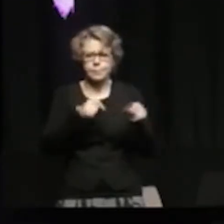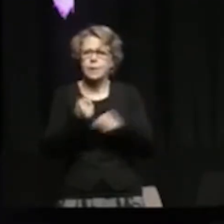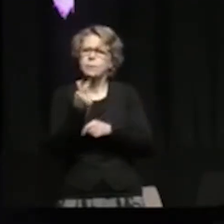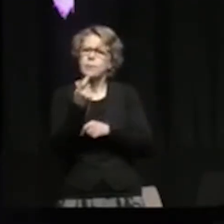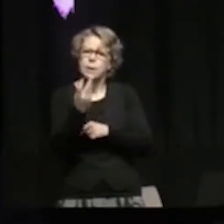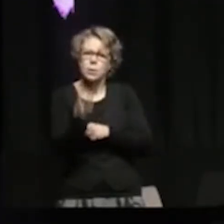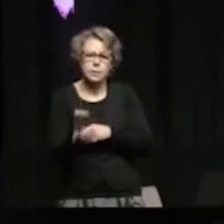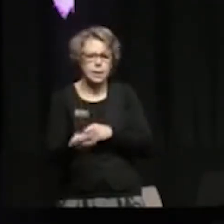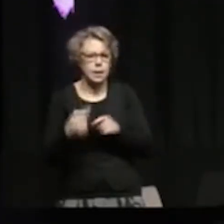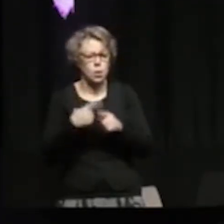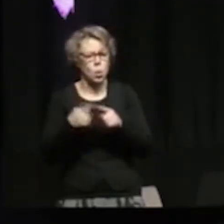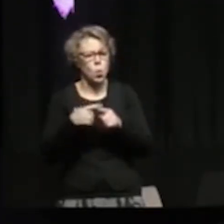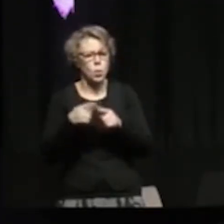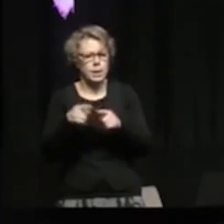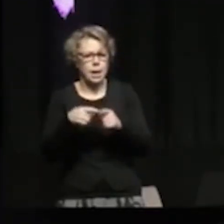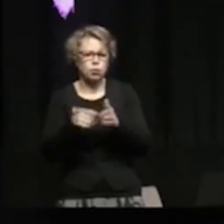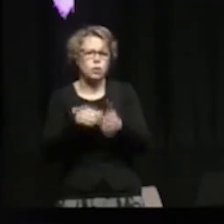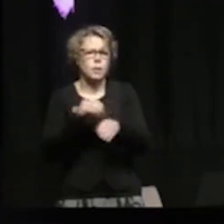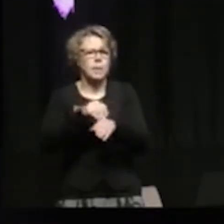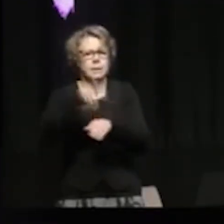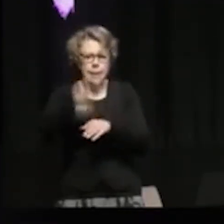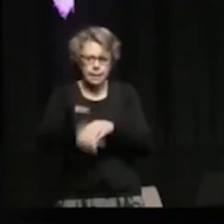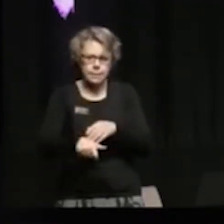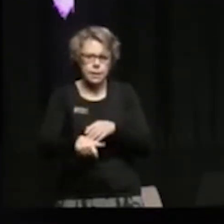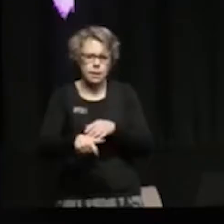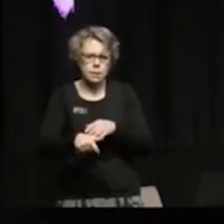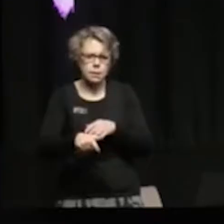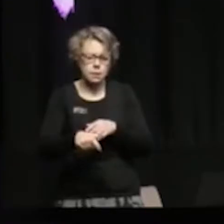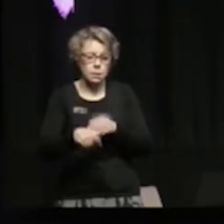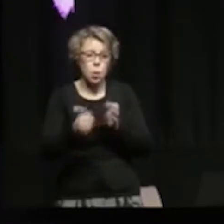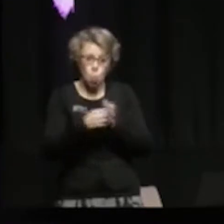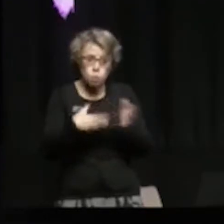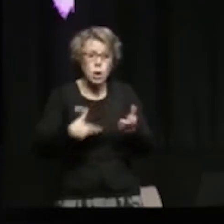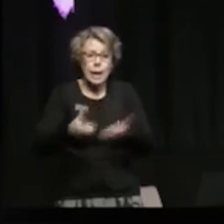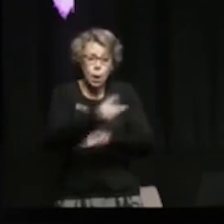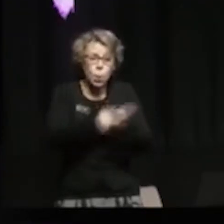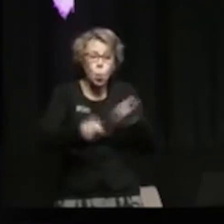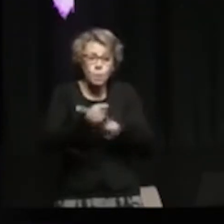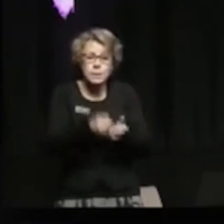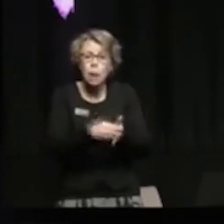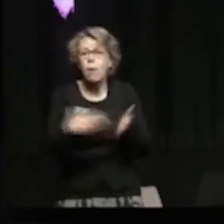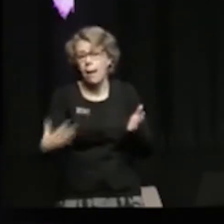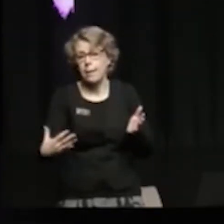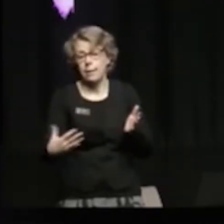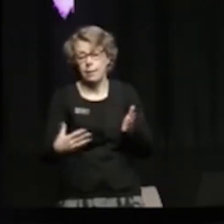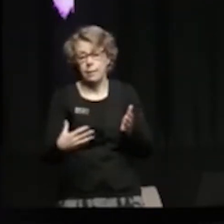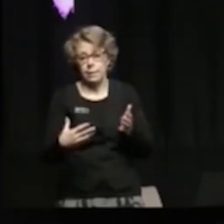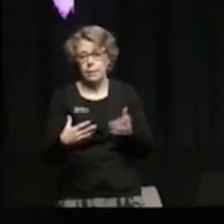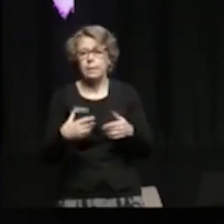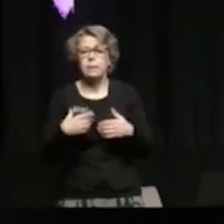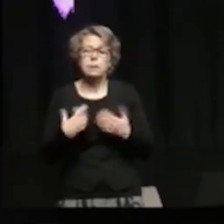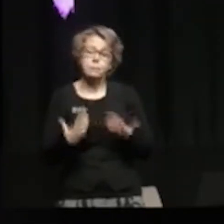to choose and prioritize between different types of patients, because to economical